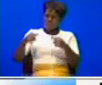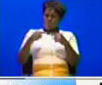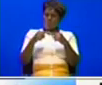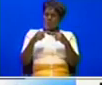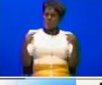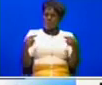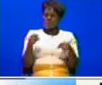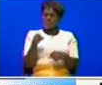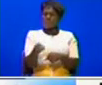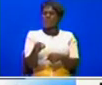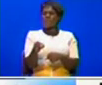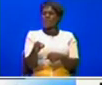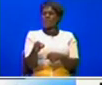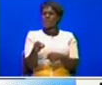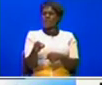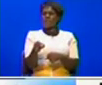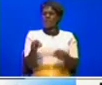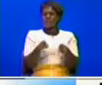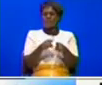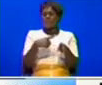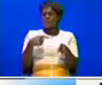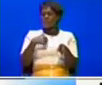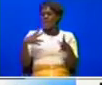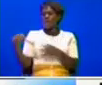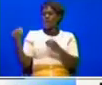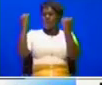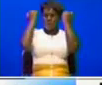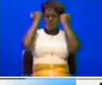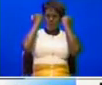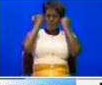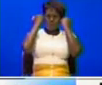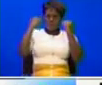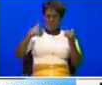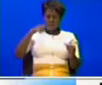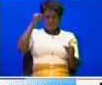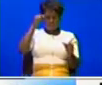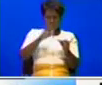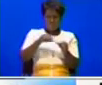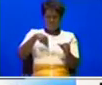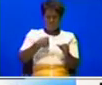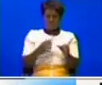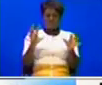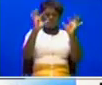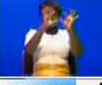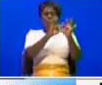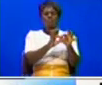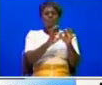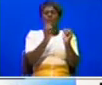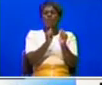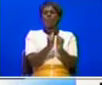against the same. And then I also went to court. And I remember in that case, I was enjoined